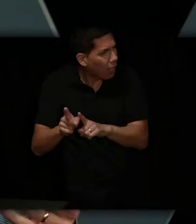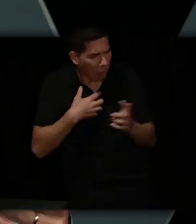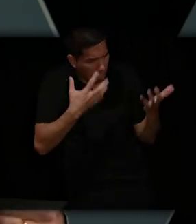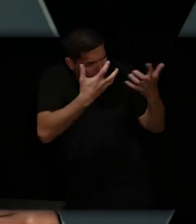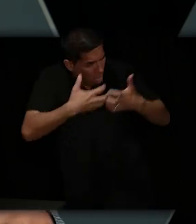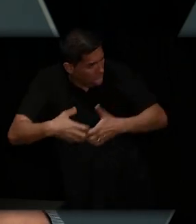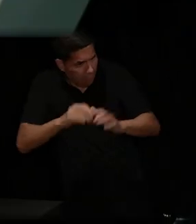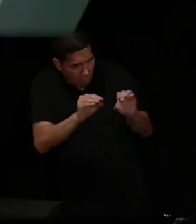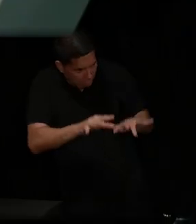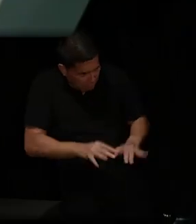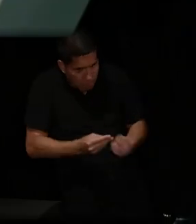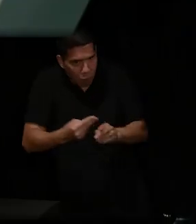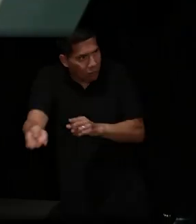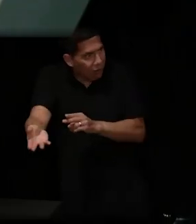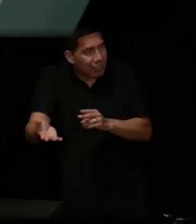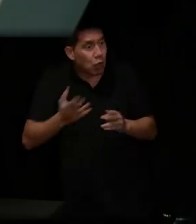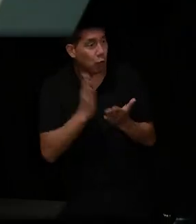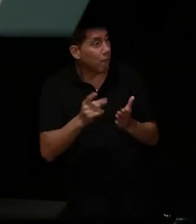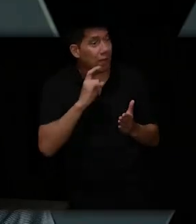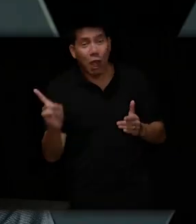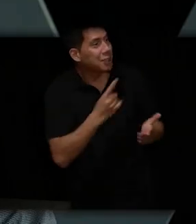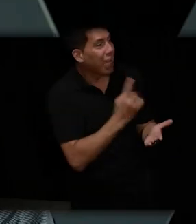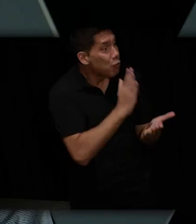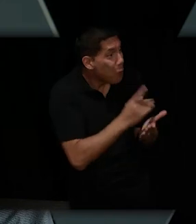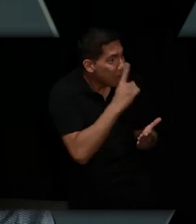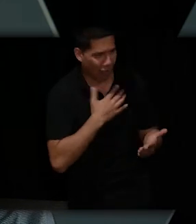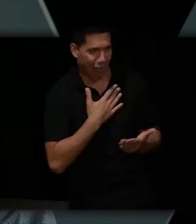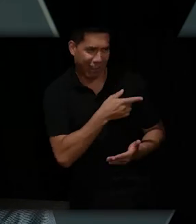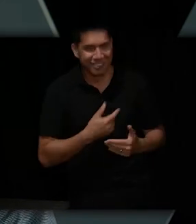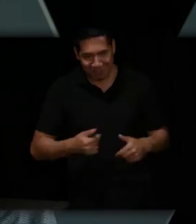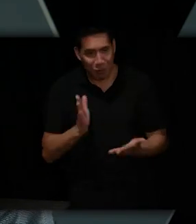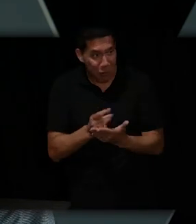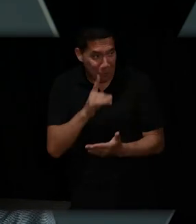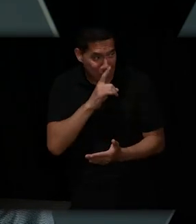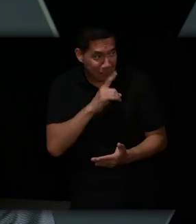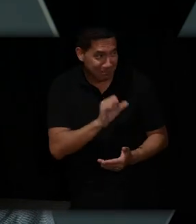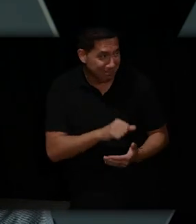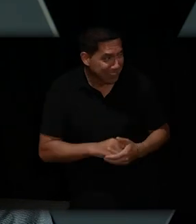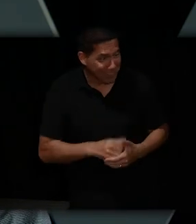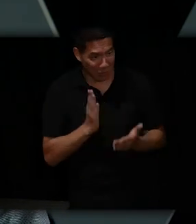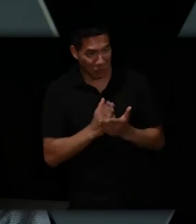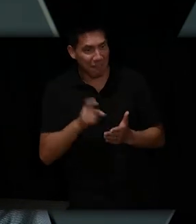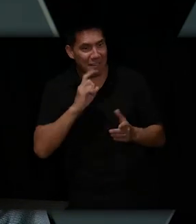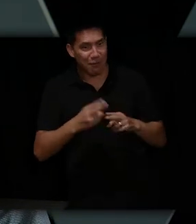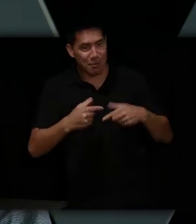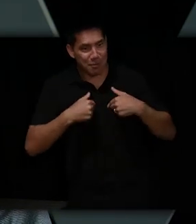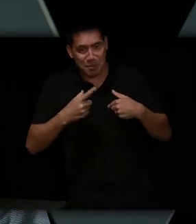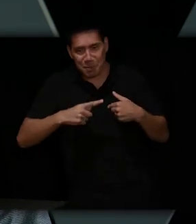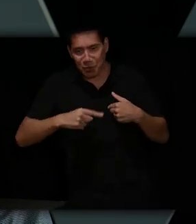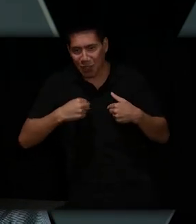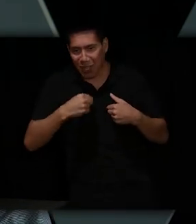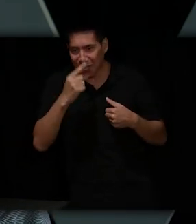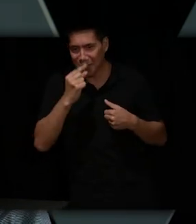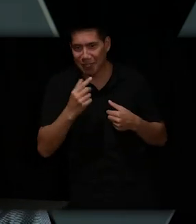fun for me that real I wasn't... Real people, I love Real that. People, yeah. Yeah. But it was fun for me because I could... Every